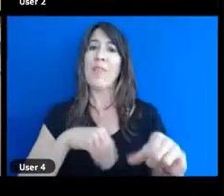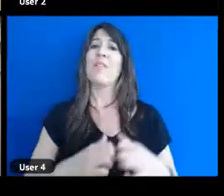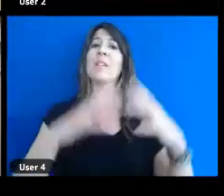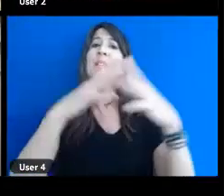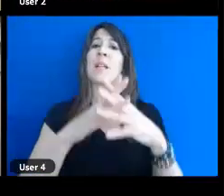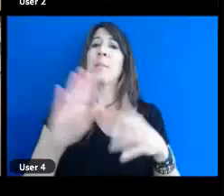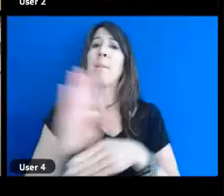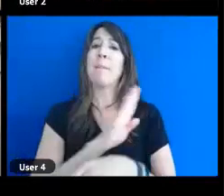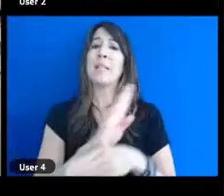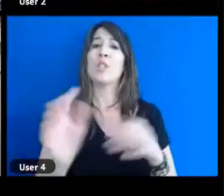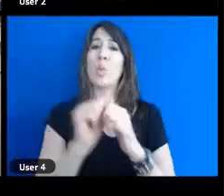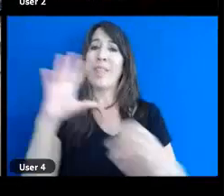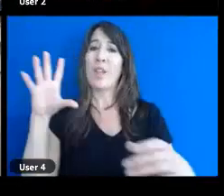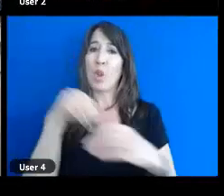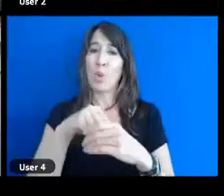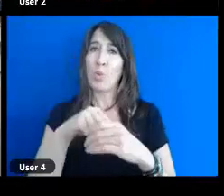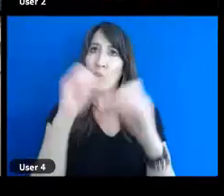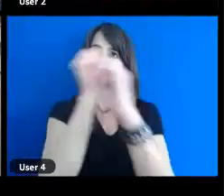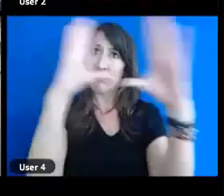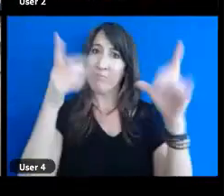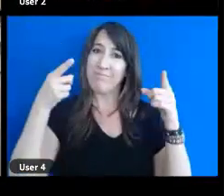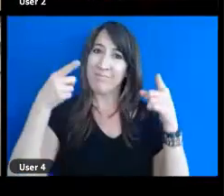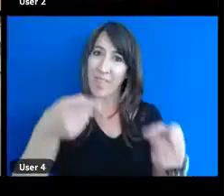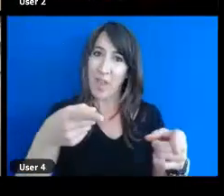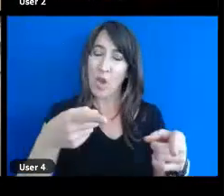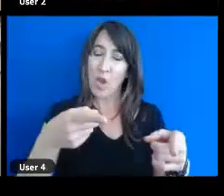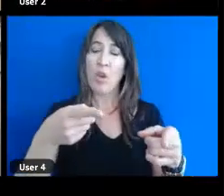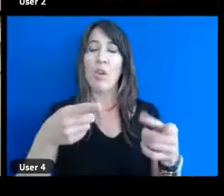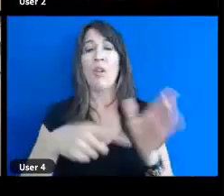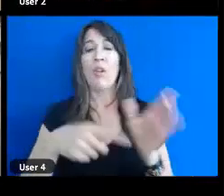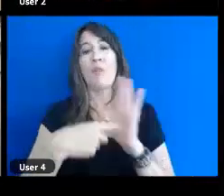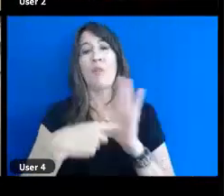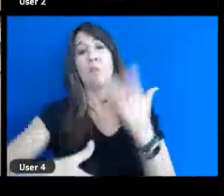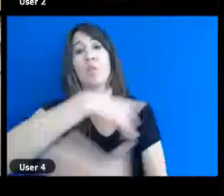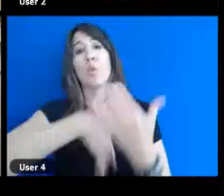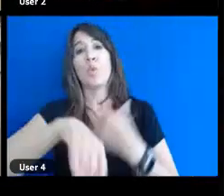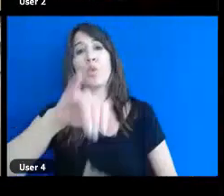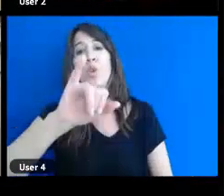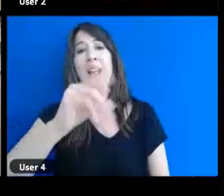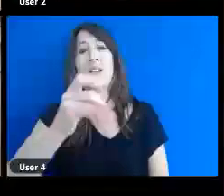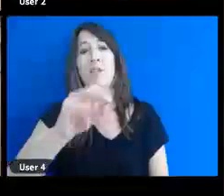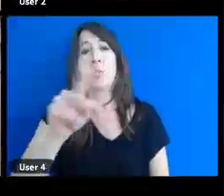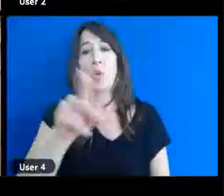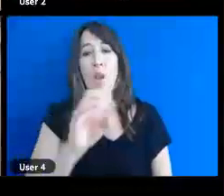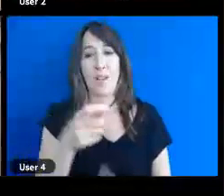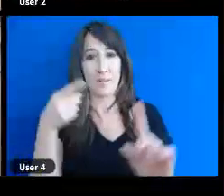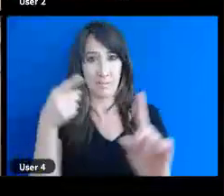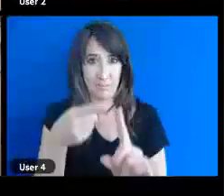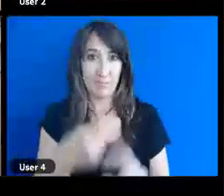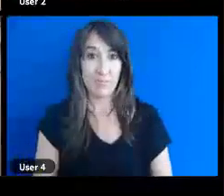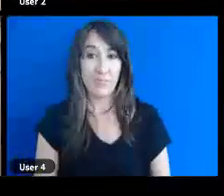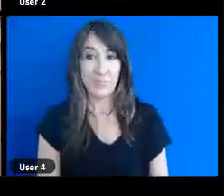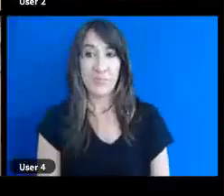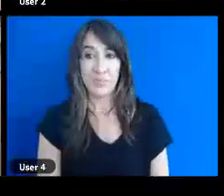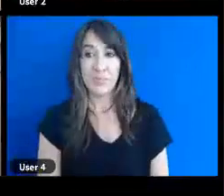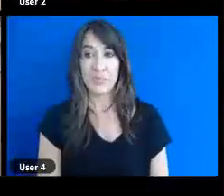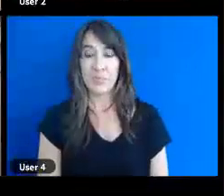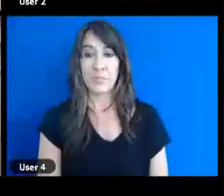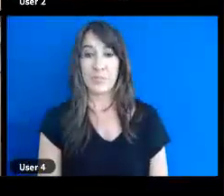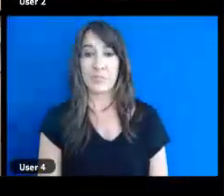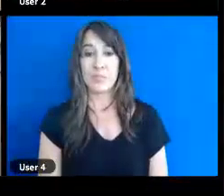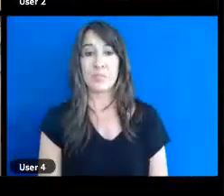some, it's their mission, and they've established their business with inclusion in mind. We think of some of the social enterprises in particular.